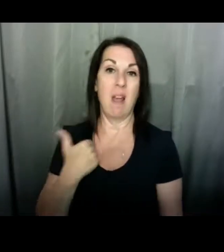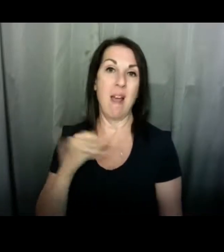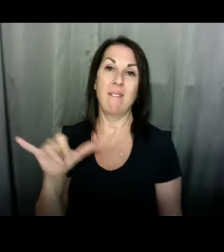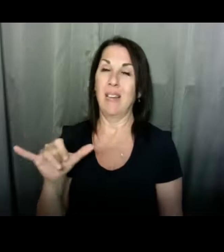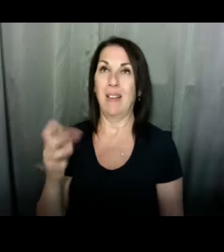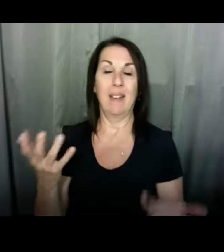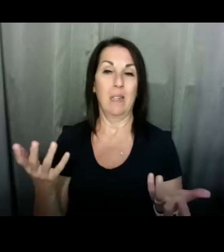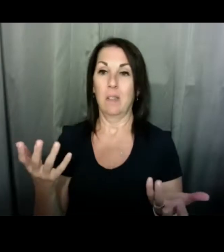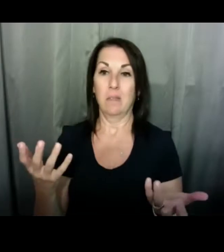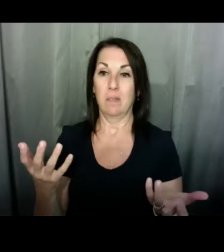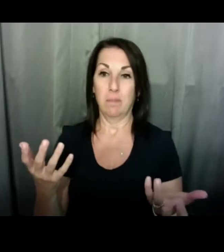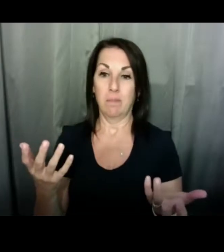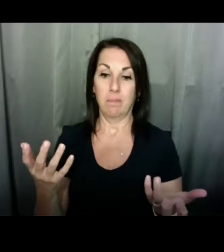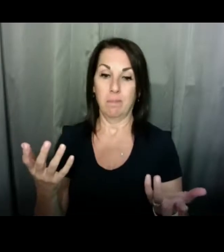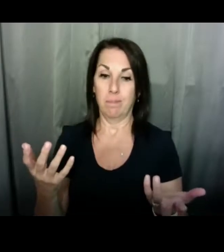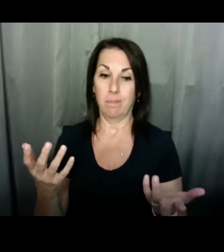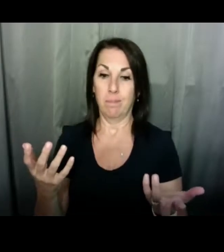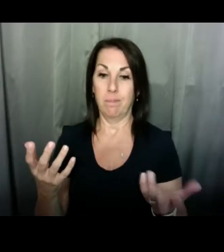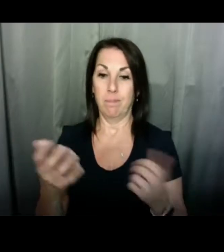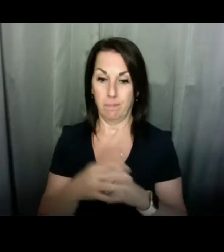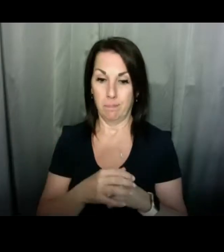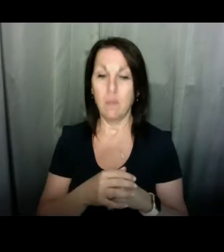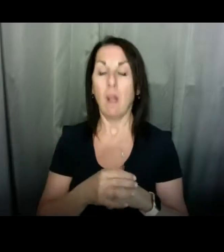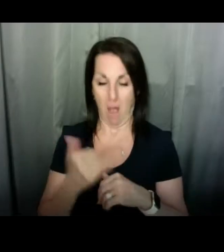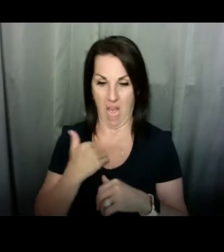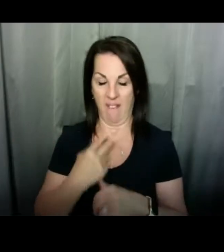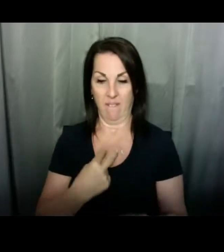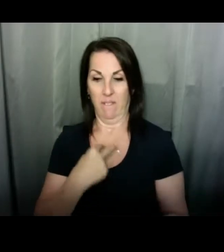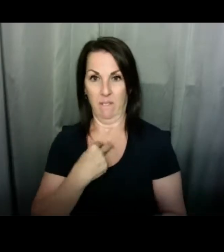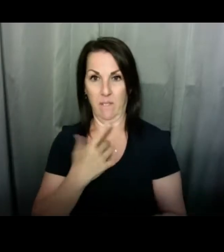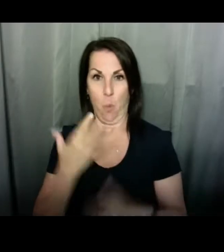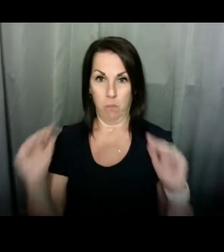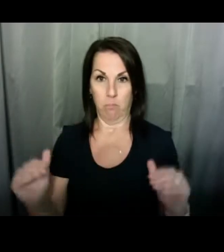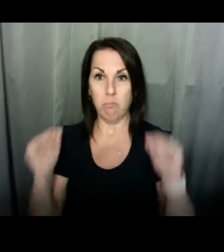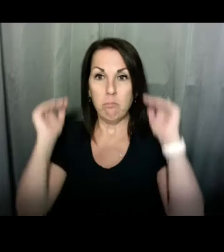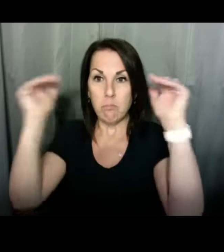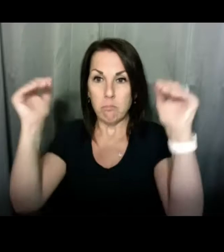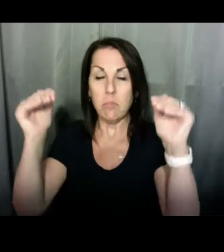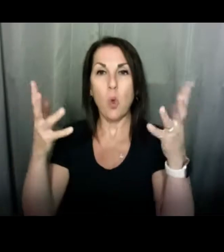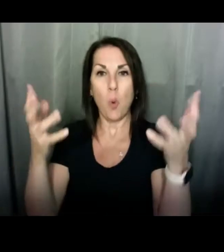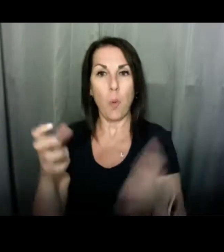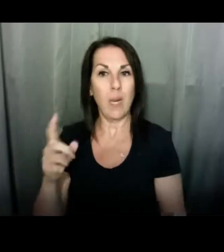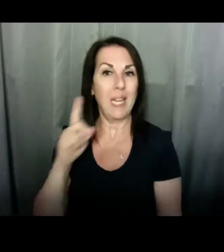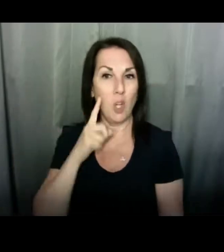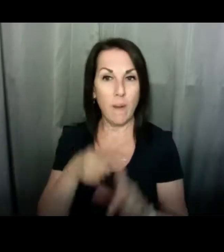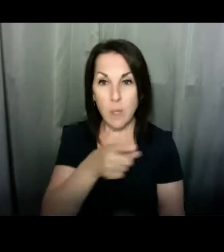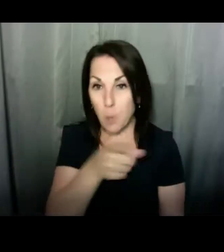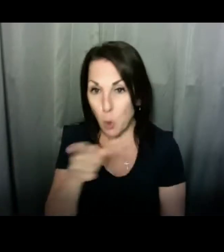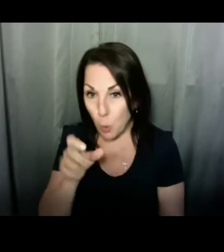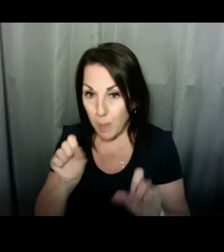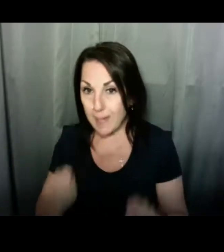cause that you want to know how to advance, we would like to hear from you so that we can